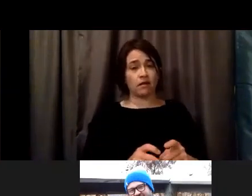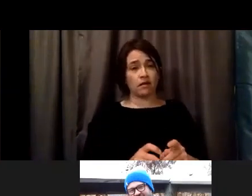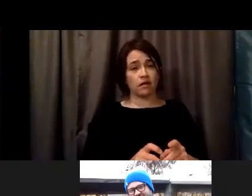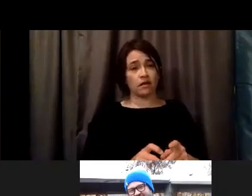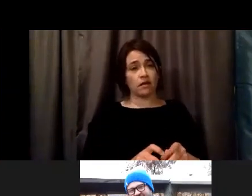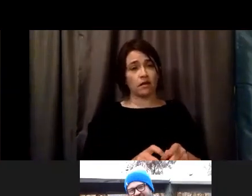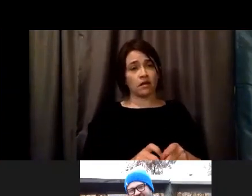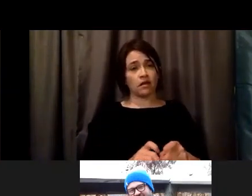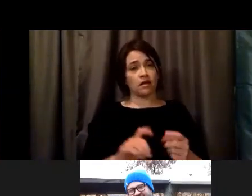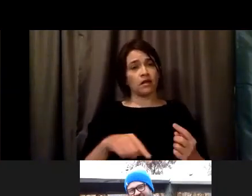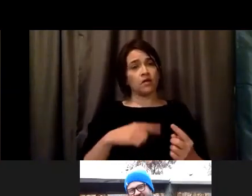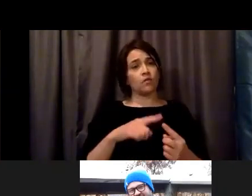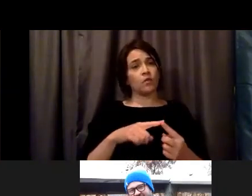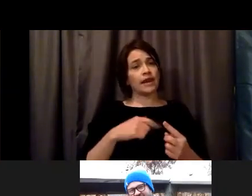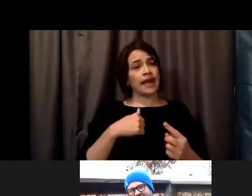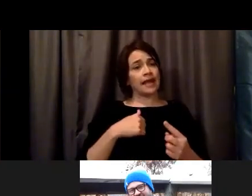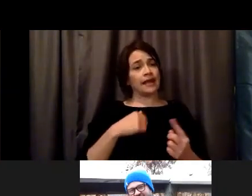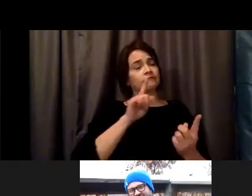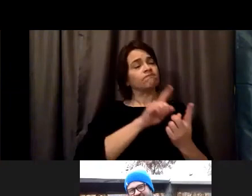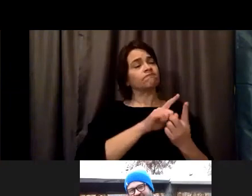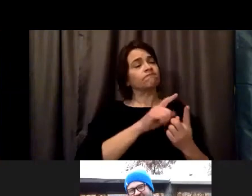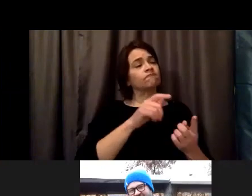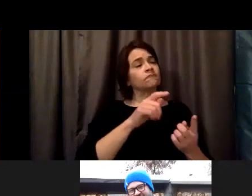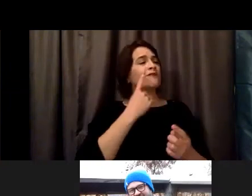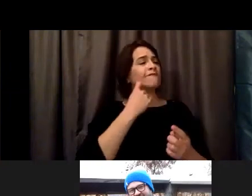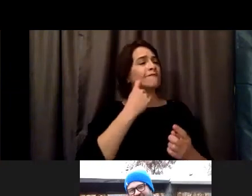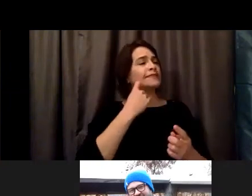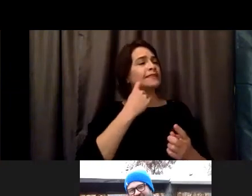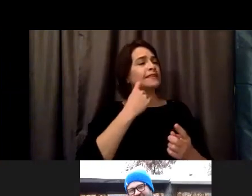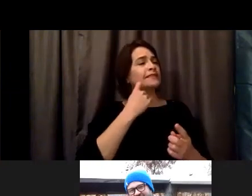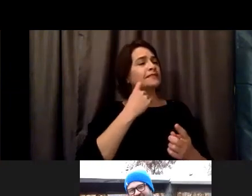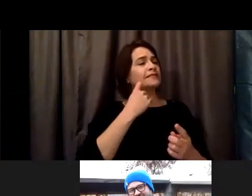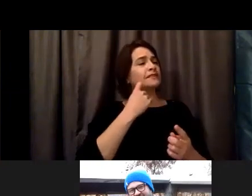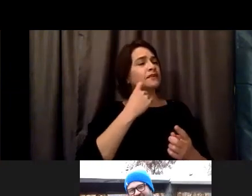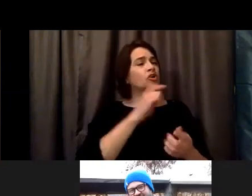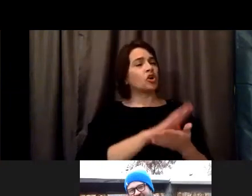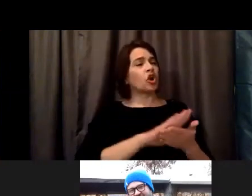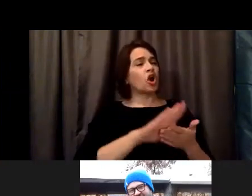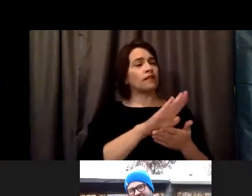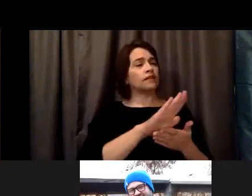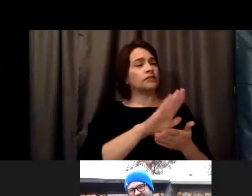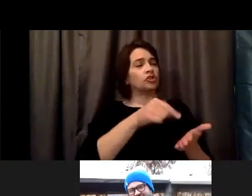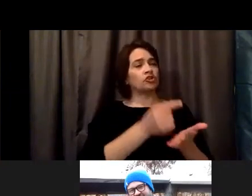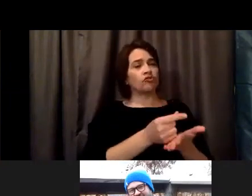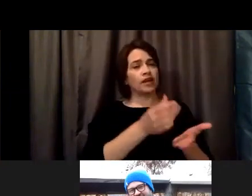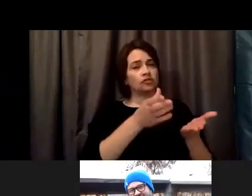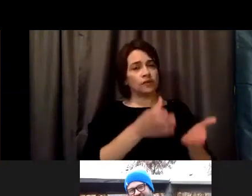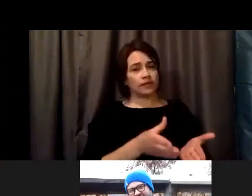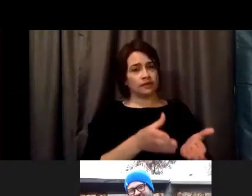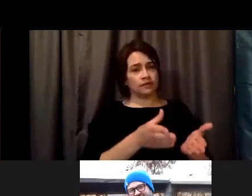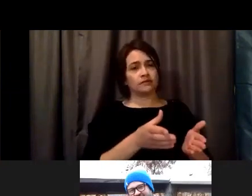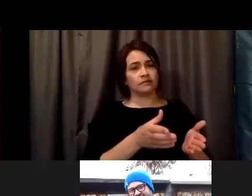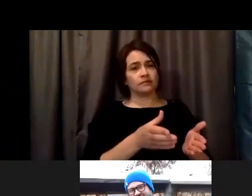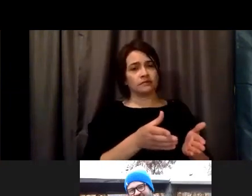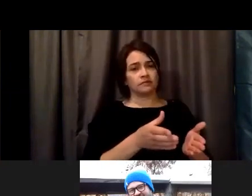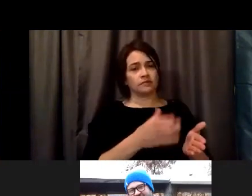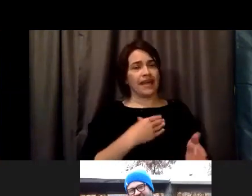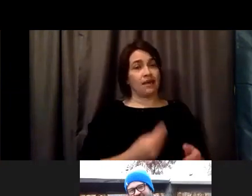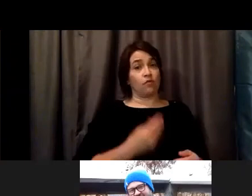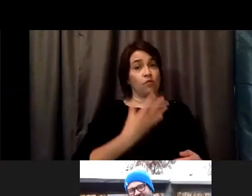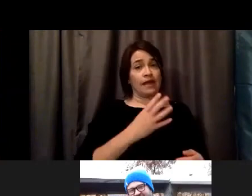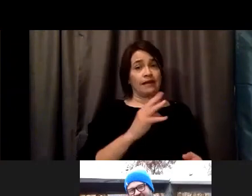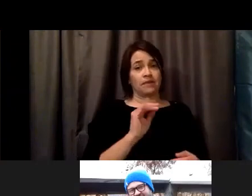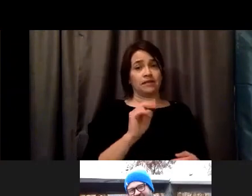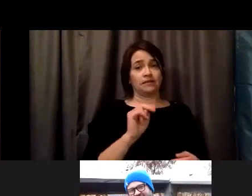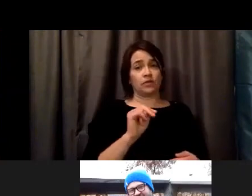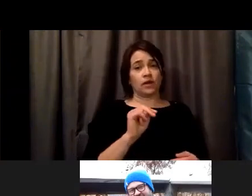new college graduate, a white Minnesotan in Phnom Penh, Cambodia, and